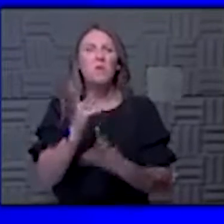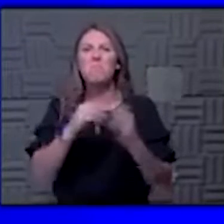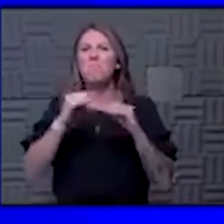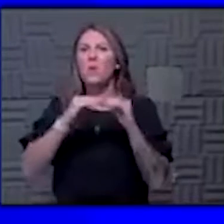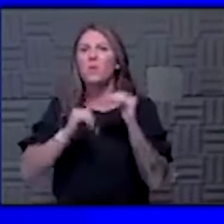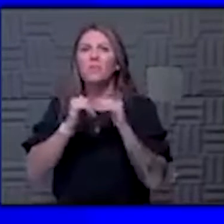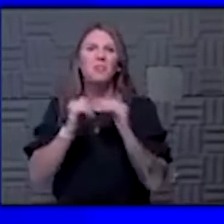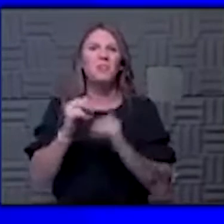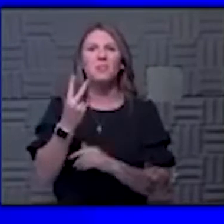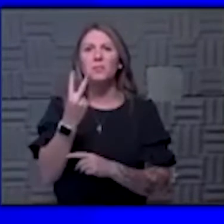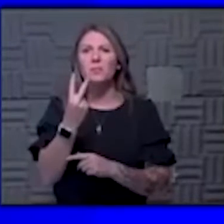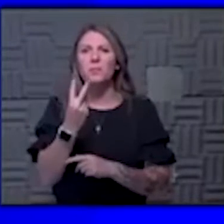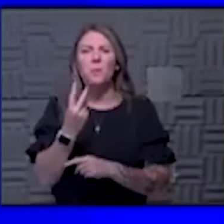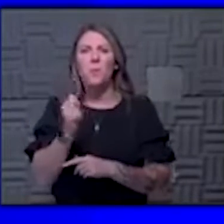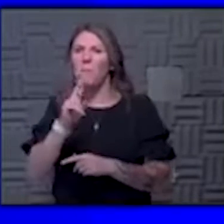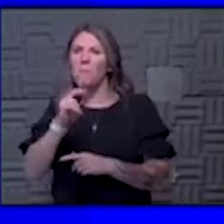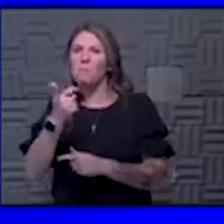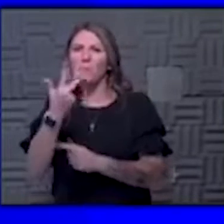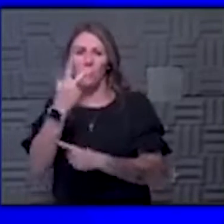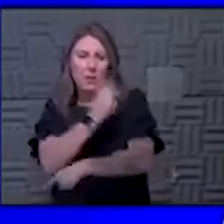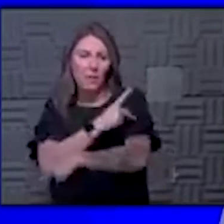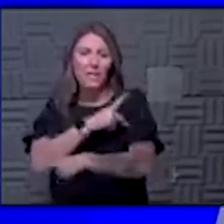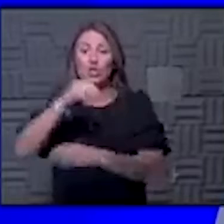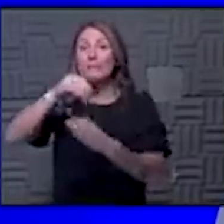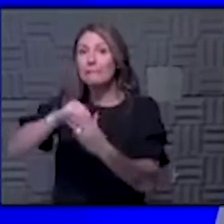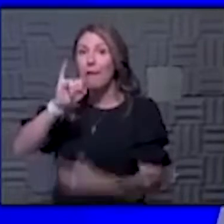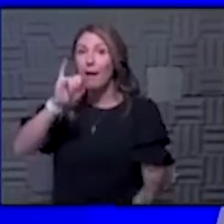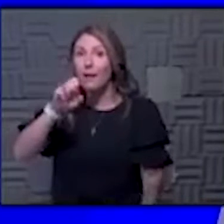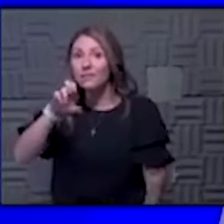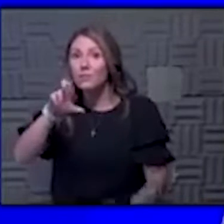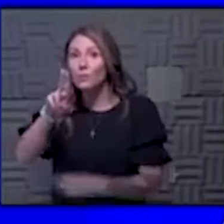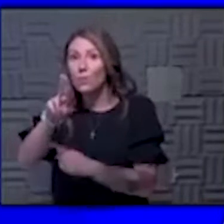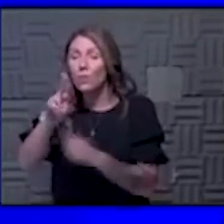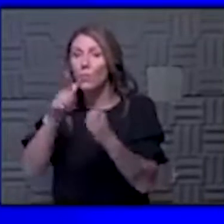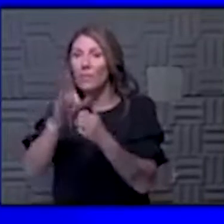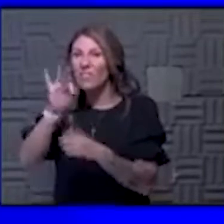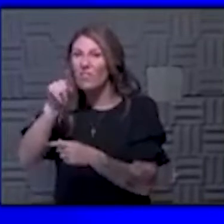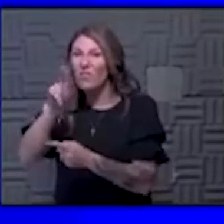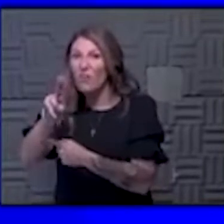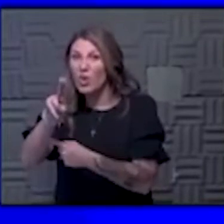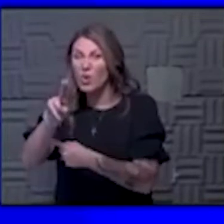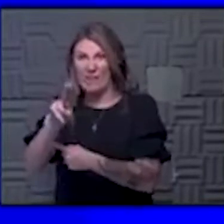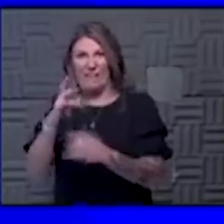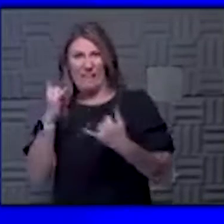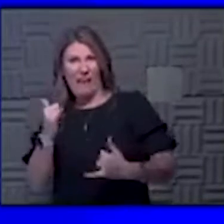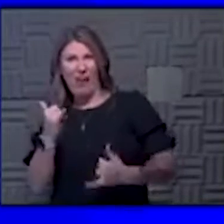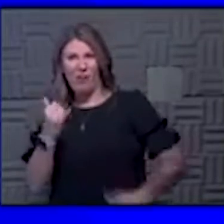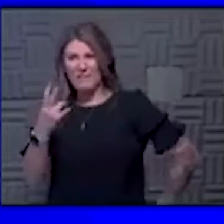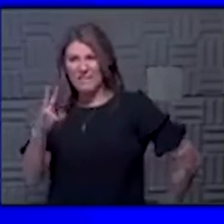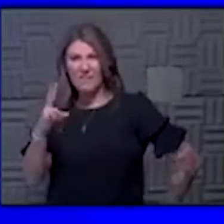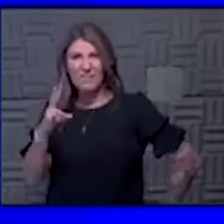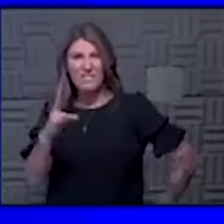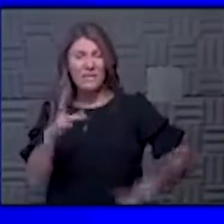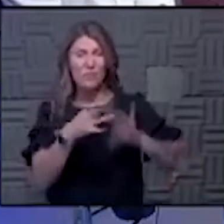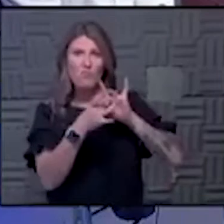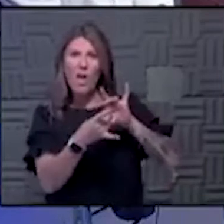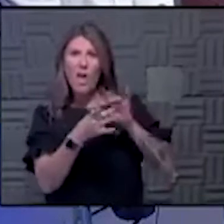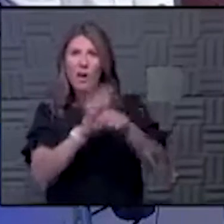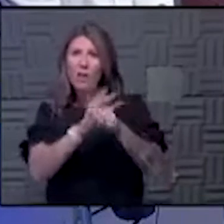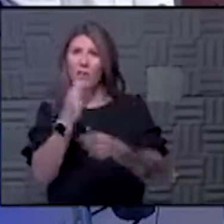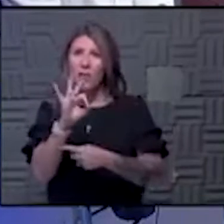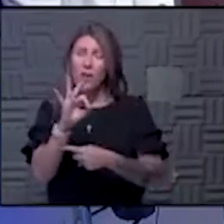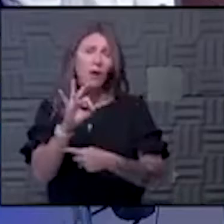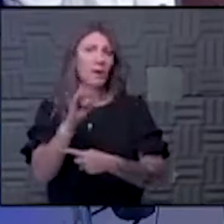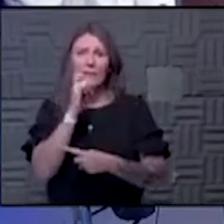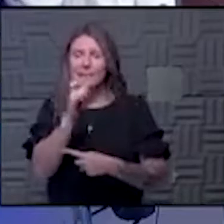once in the ICU with influenza, whereas now you can see what we have, 15 with 7 on the ventilator. So Yeah, it's not even close. And we keep saying